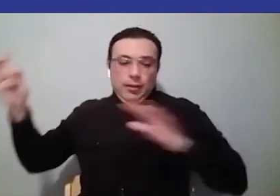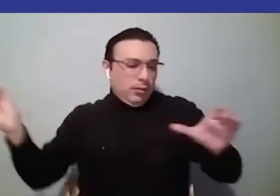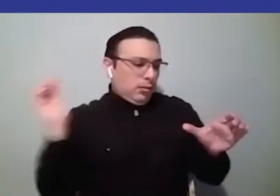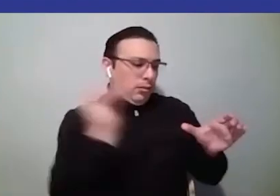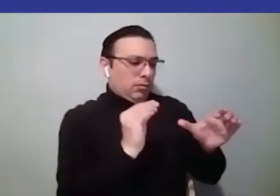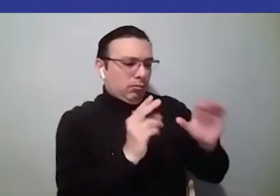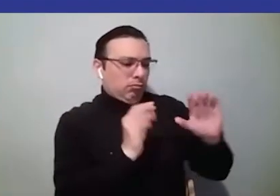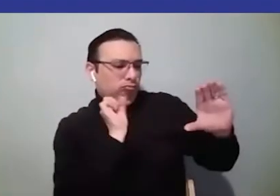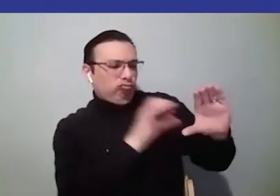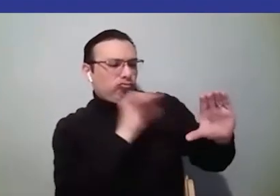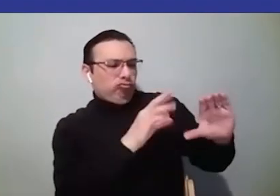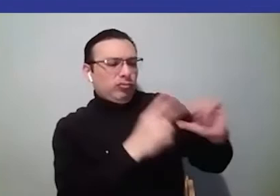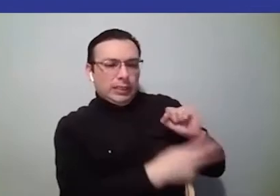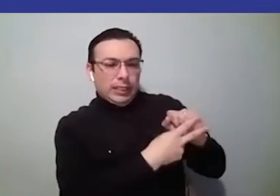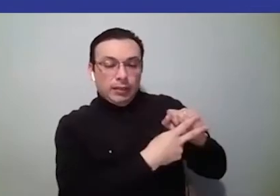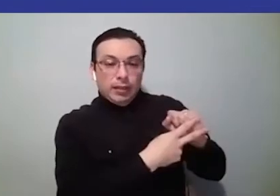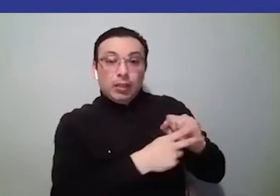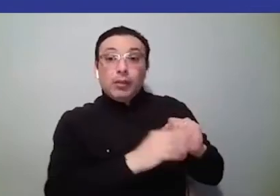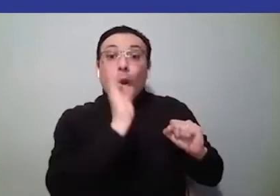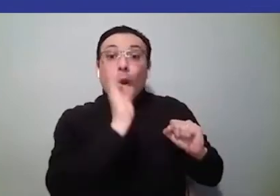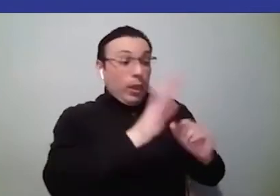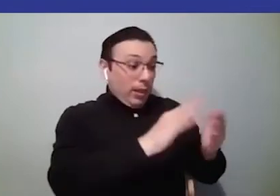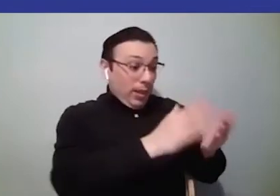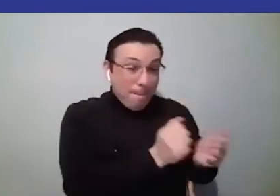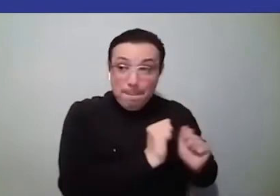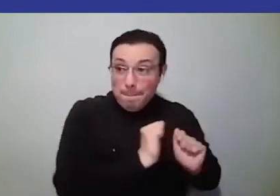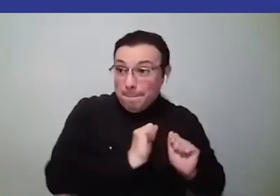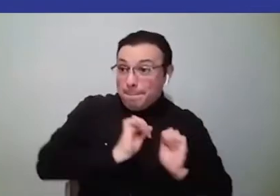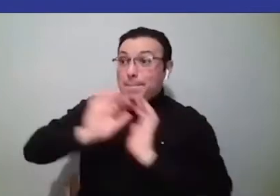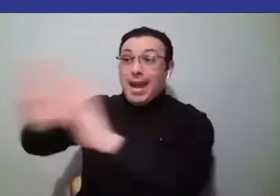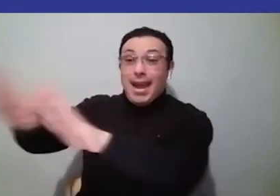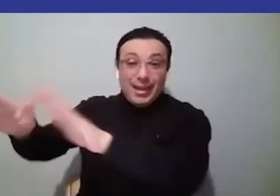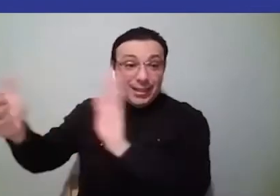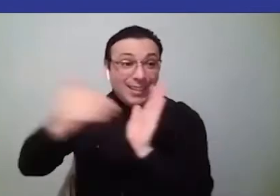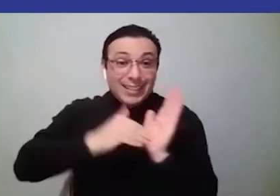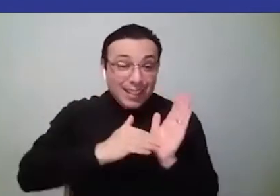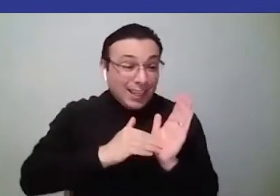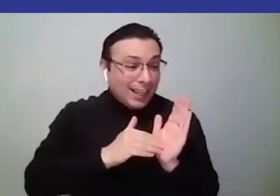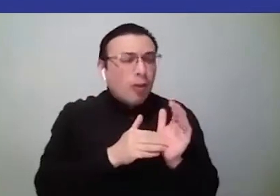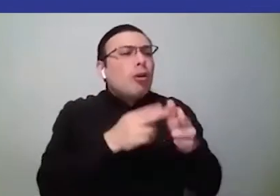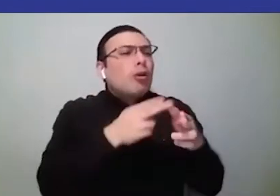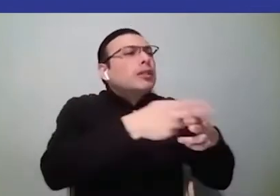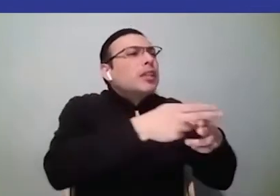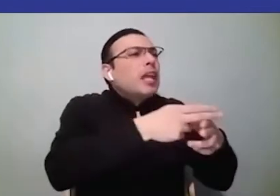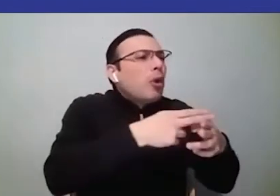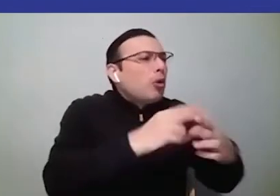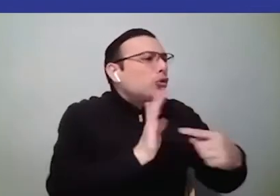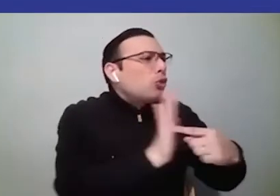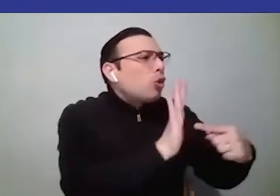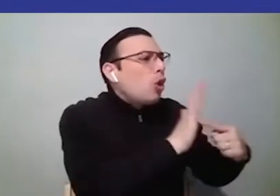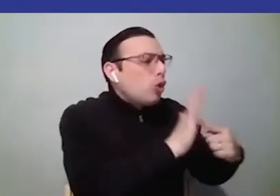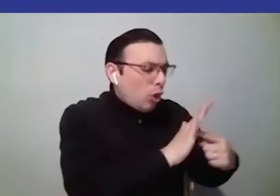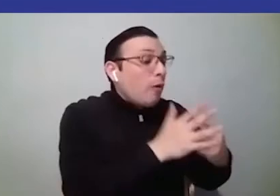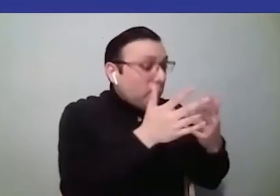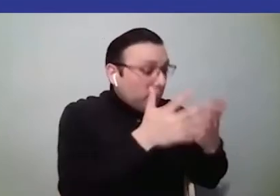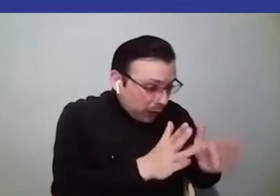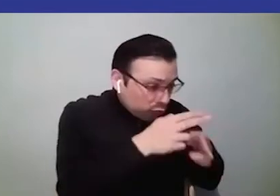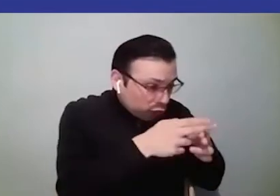of rematriation. That is a new concept, and as